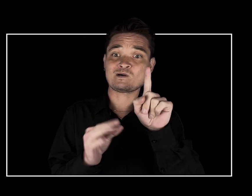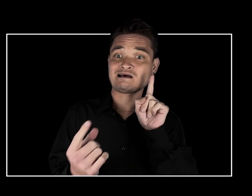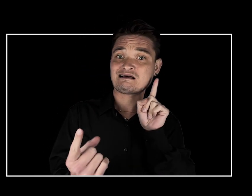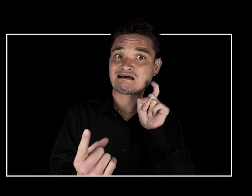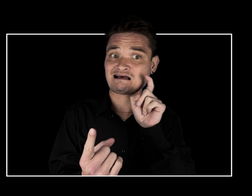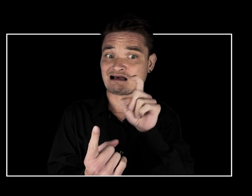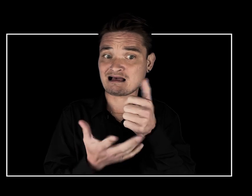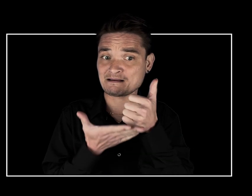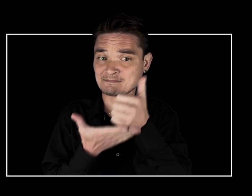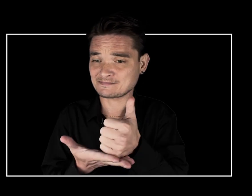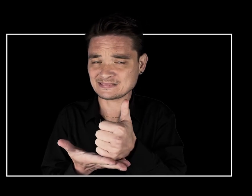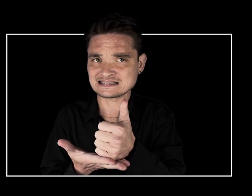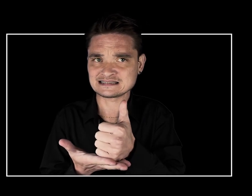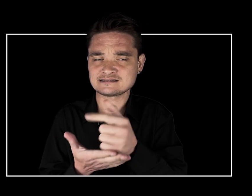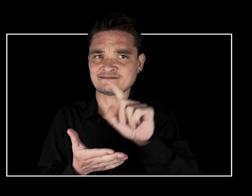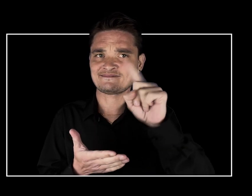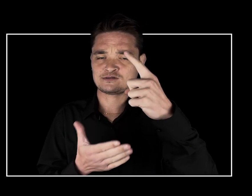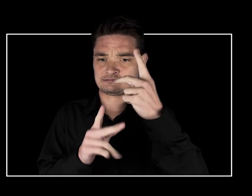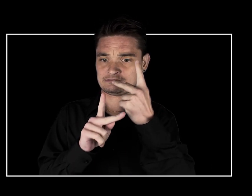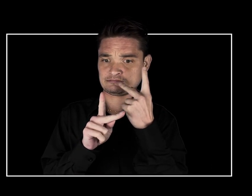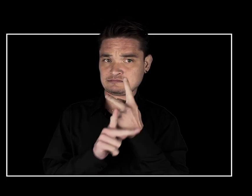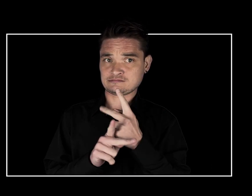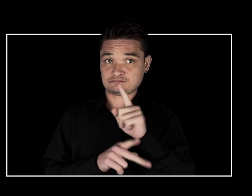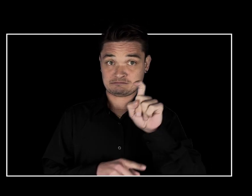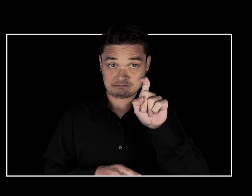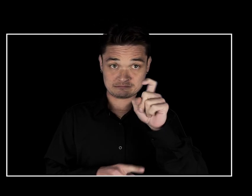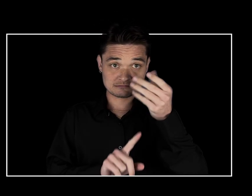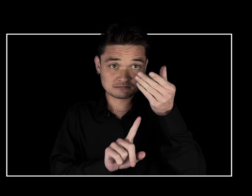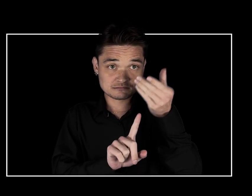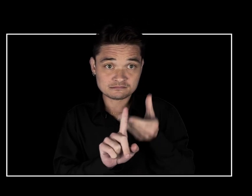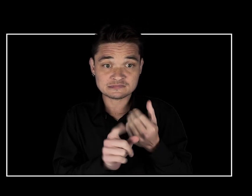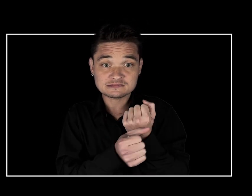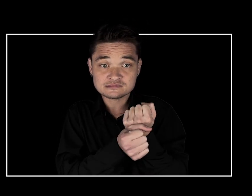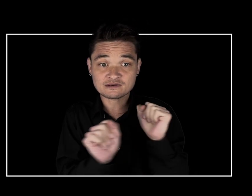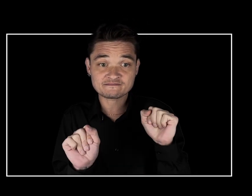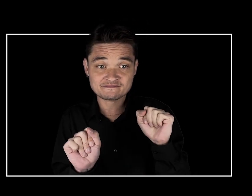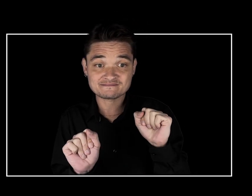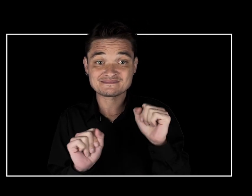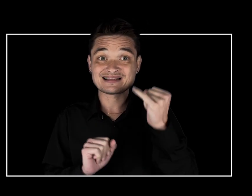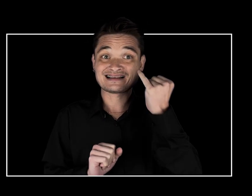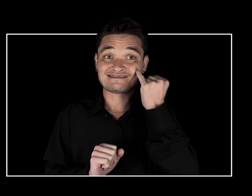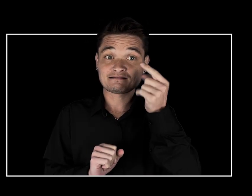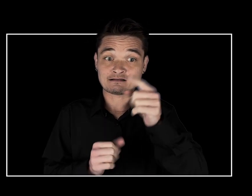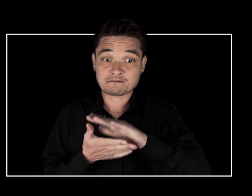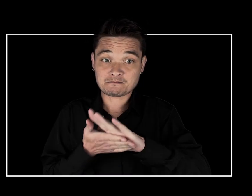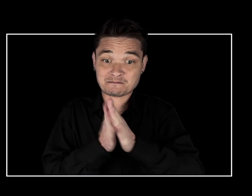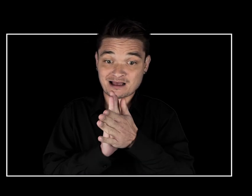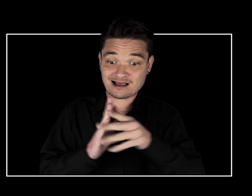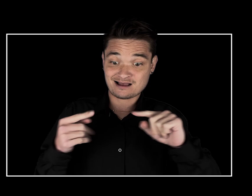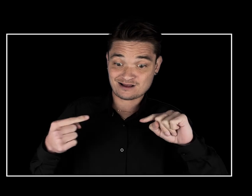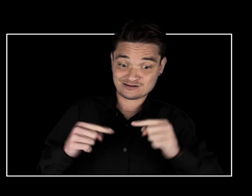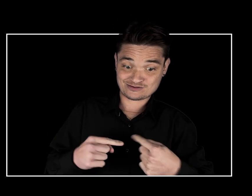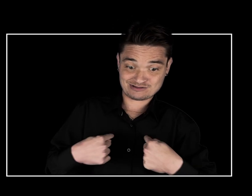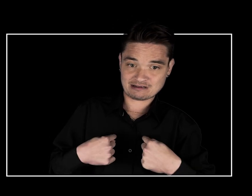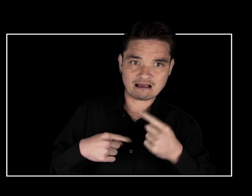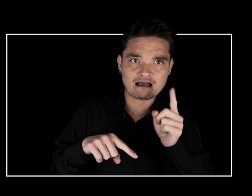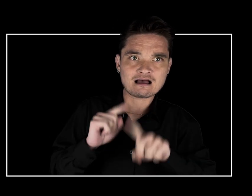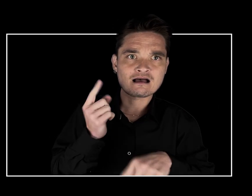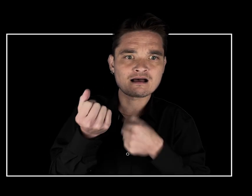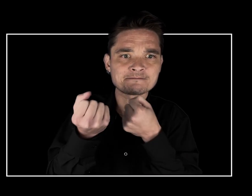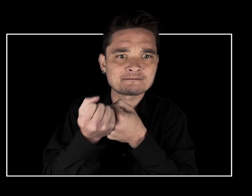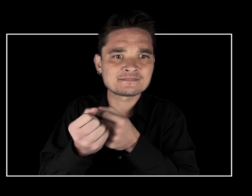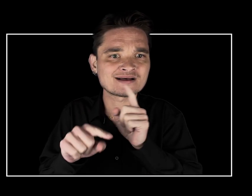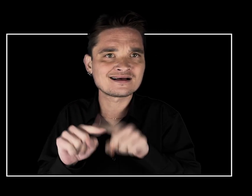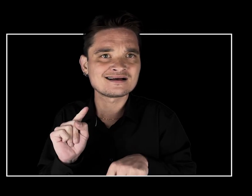safety before helping others. If you become injured, you will not be able to help others. Only help others